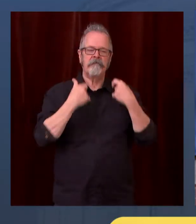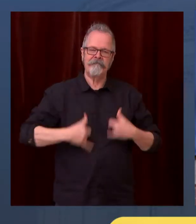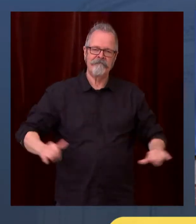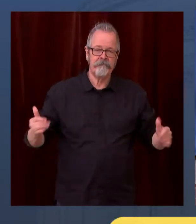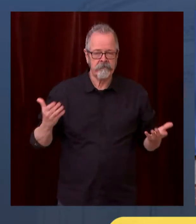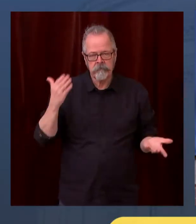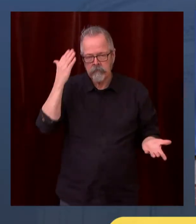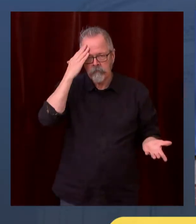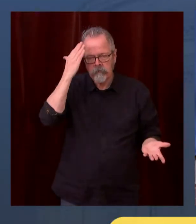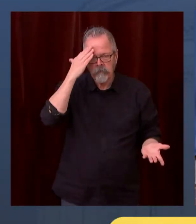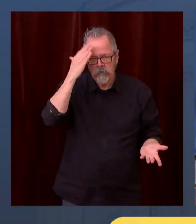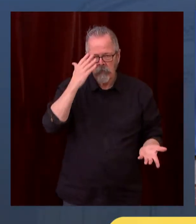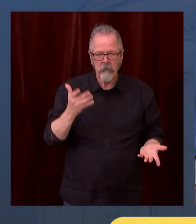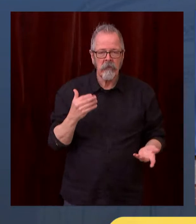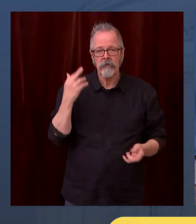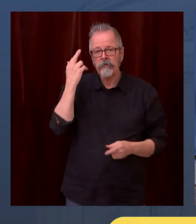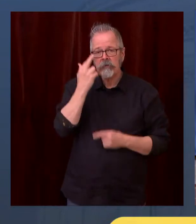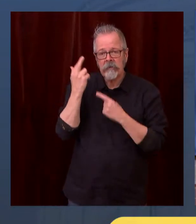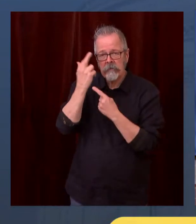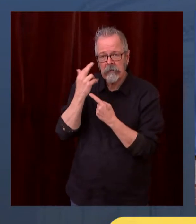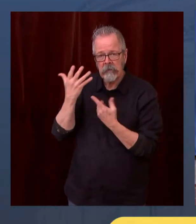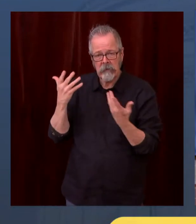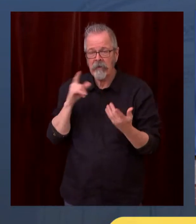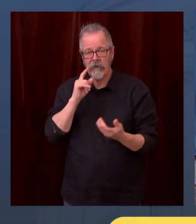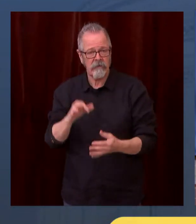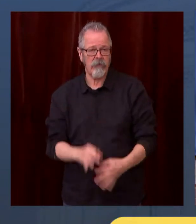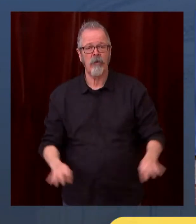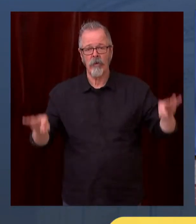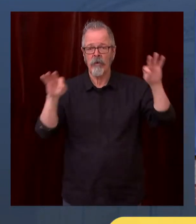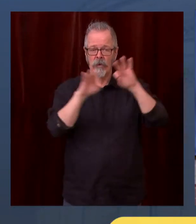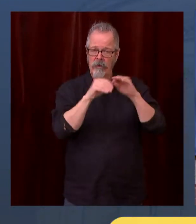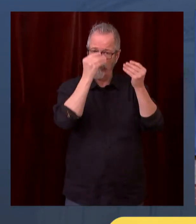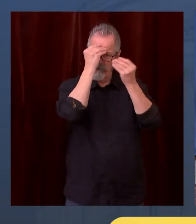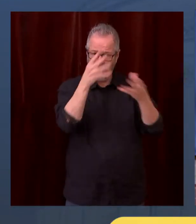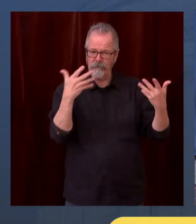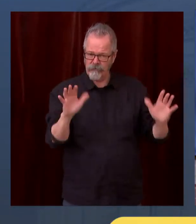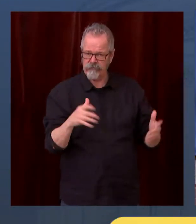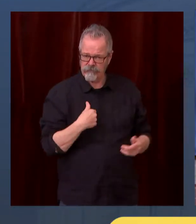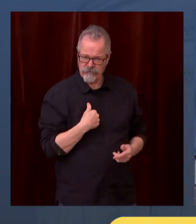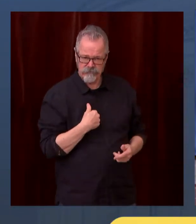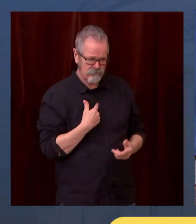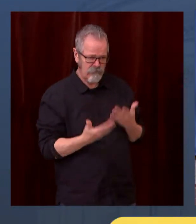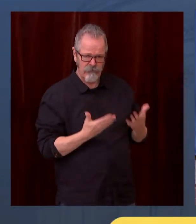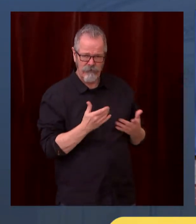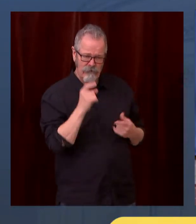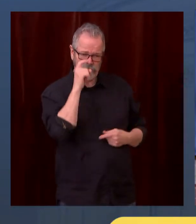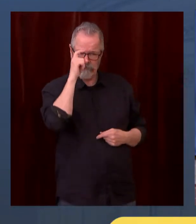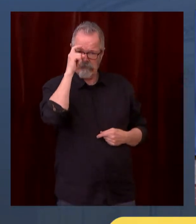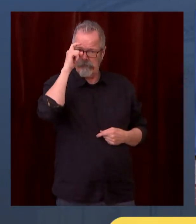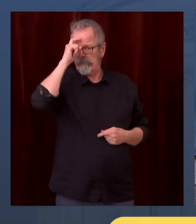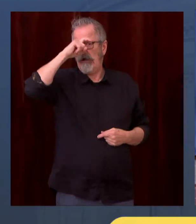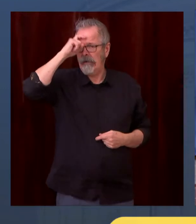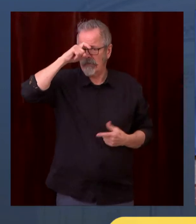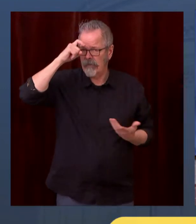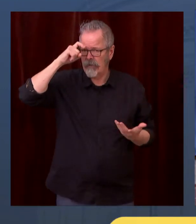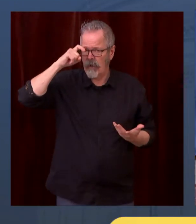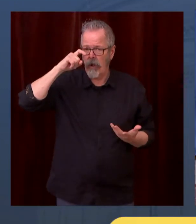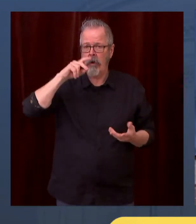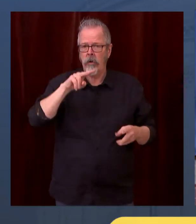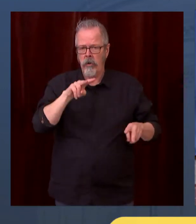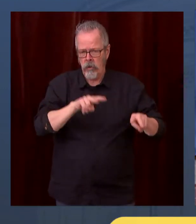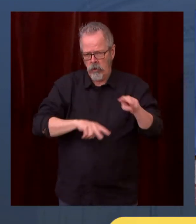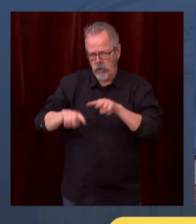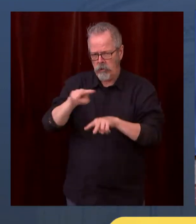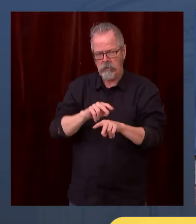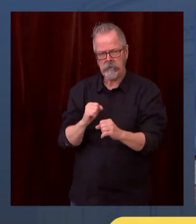may, I think it's probably fair and maybe just a little bit wise to look at the proof of whether